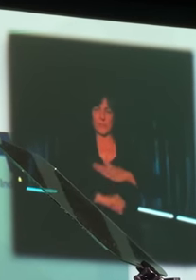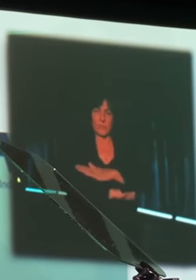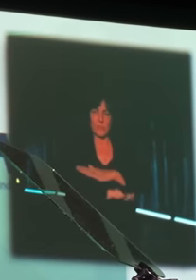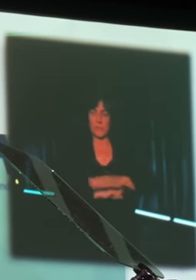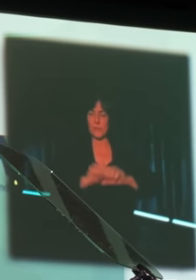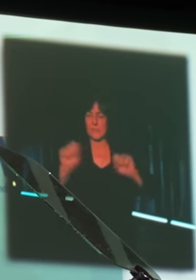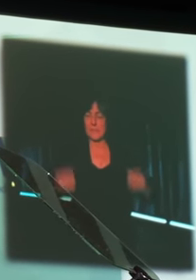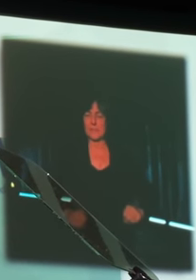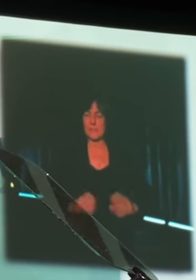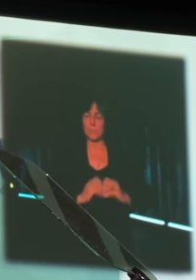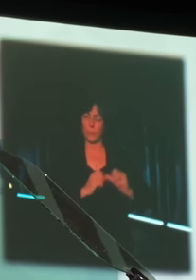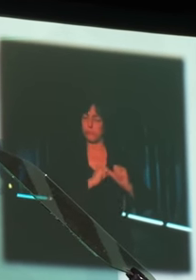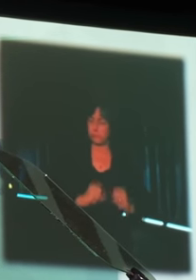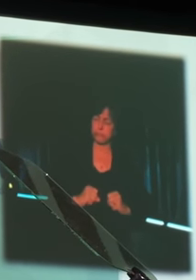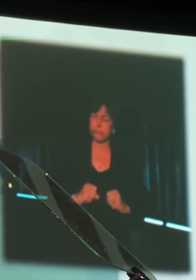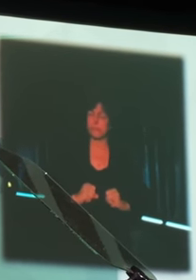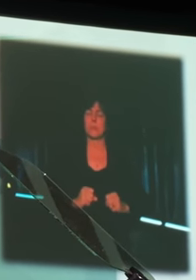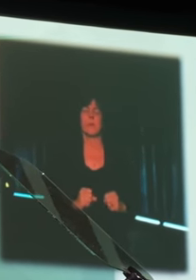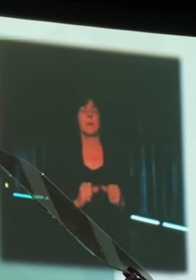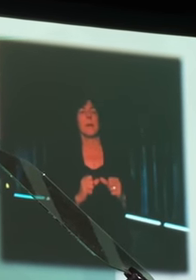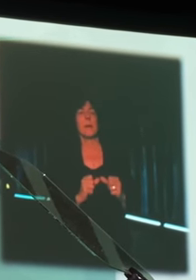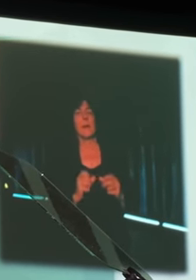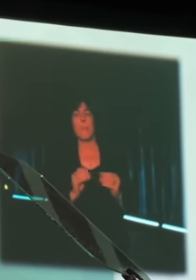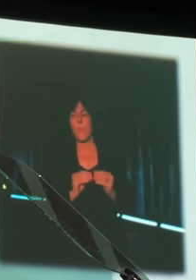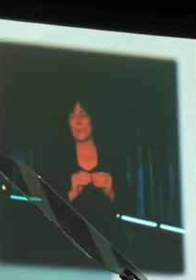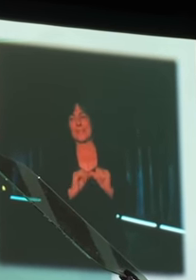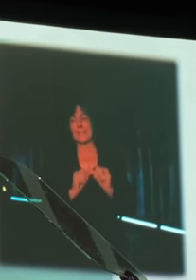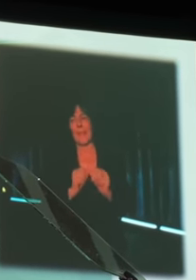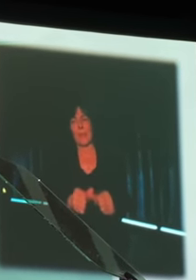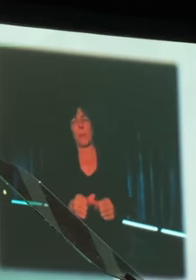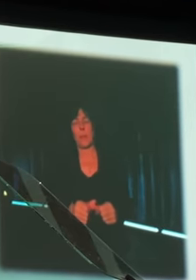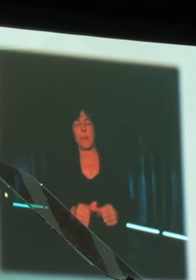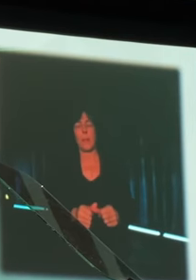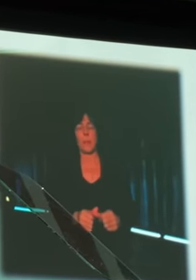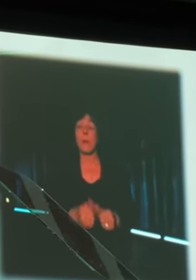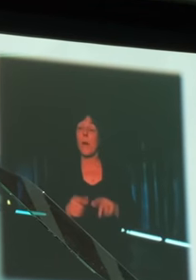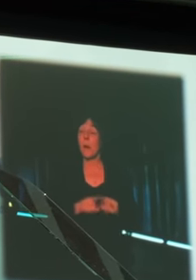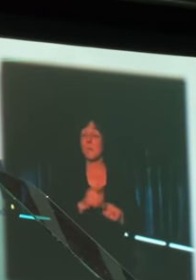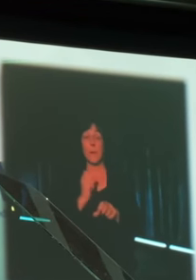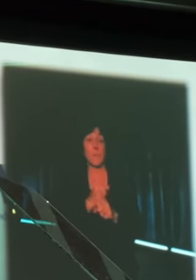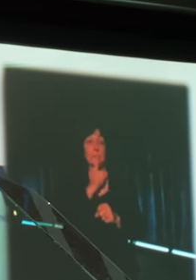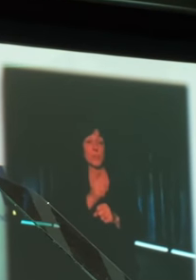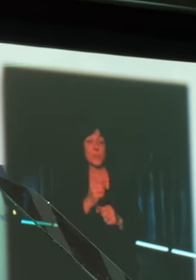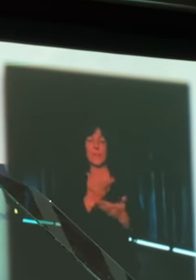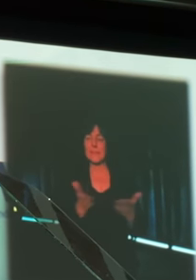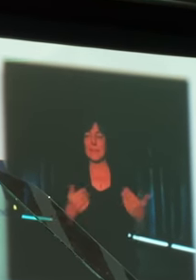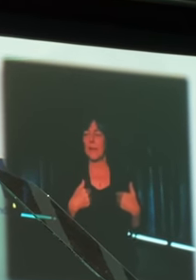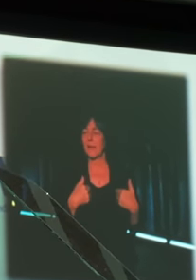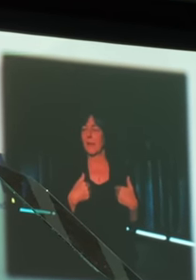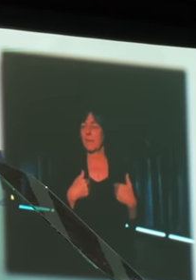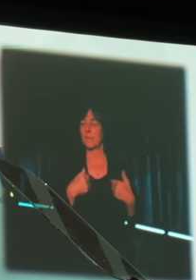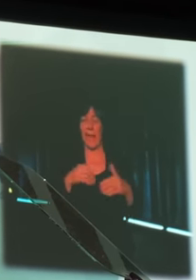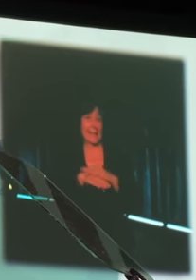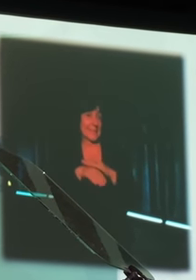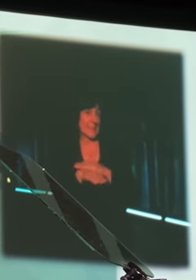are more resilient and more sustainable. Also making sure that there are things like broadband